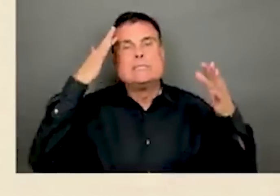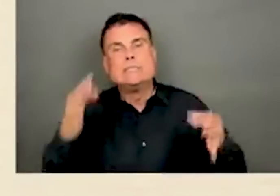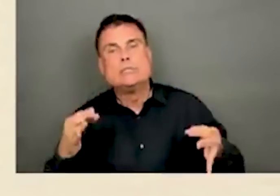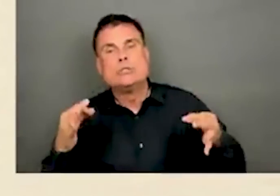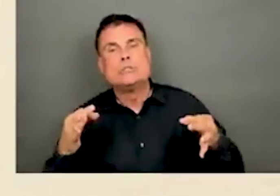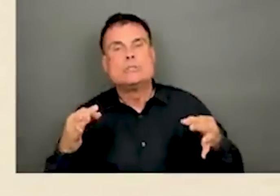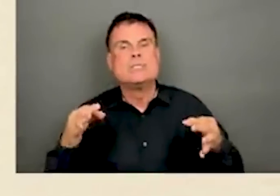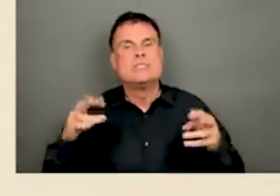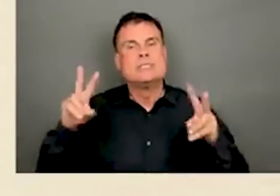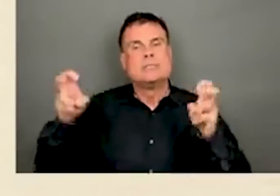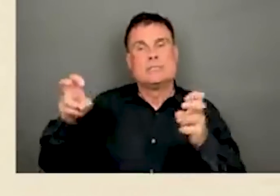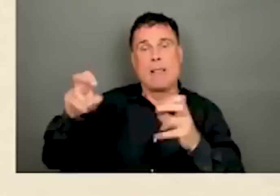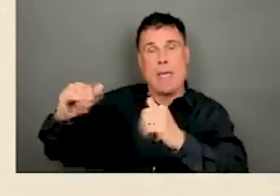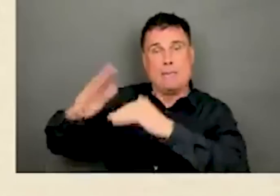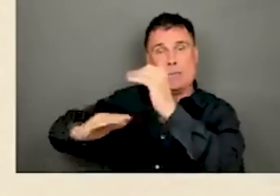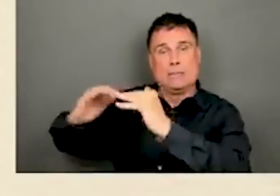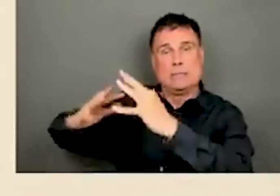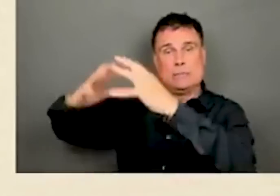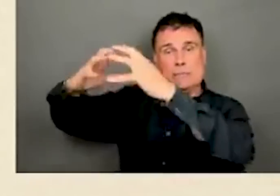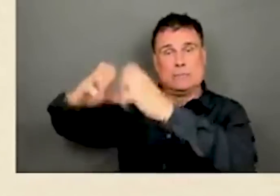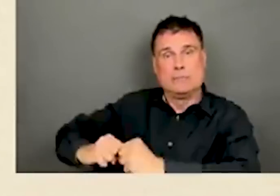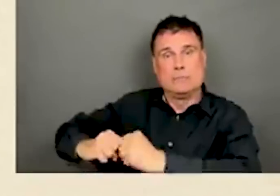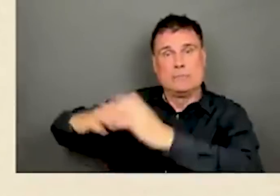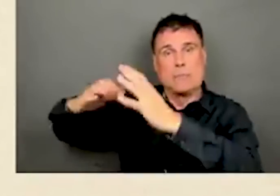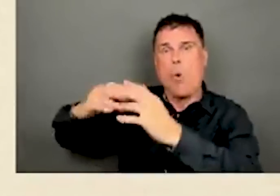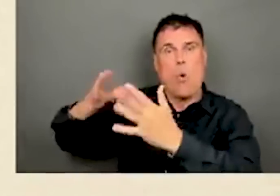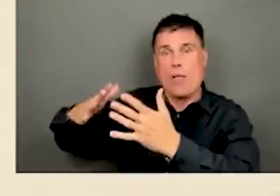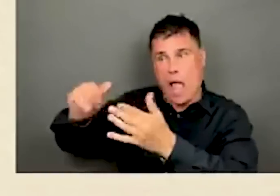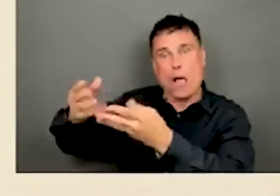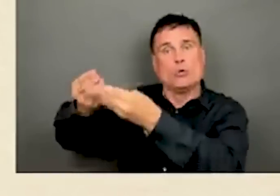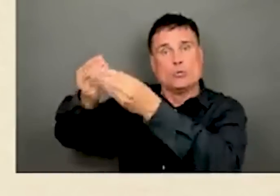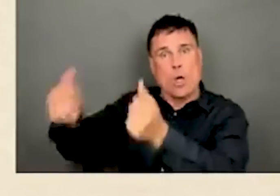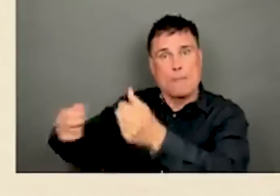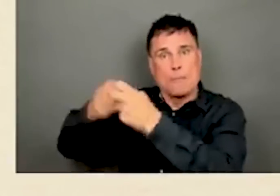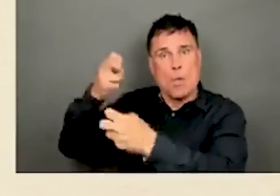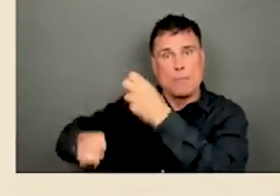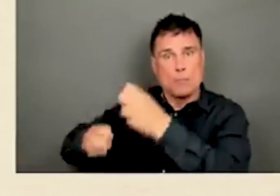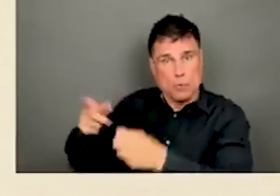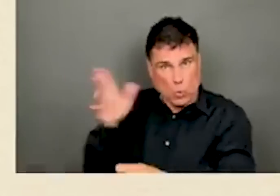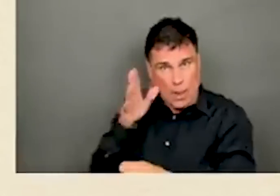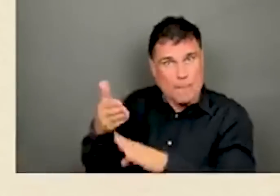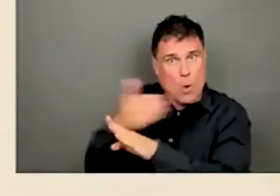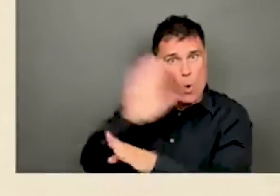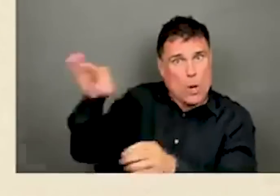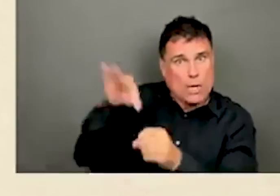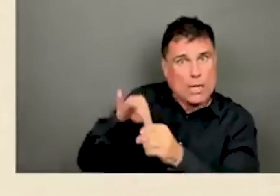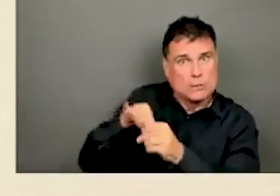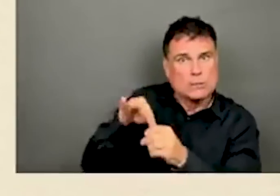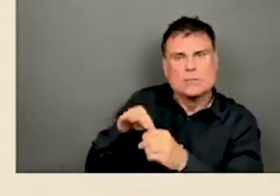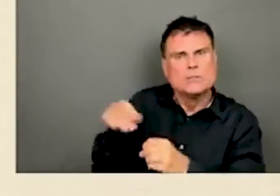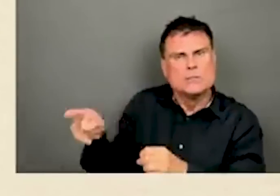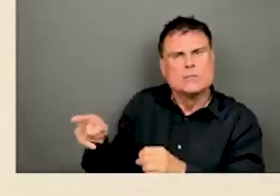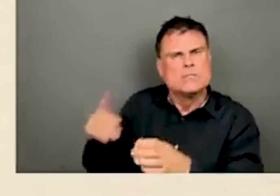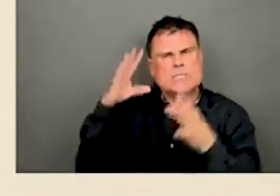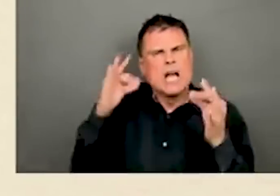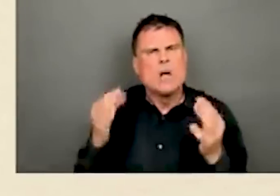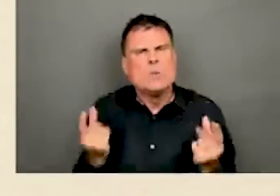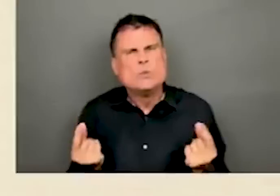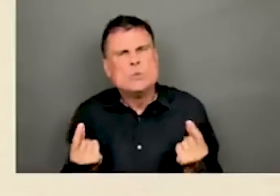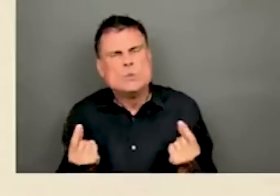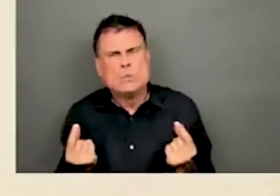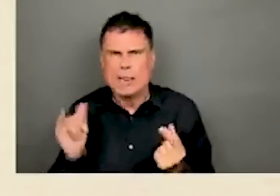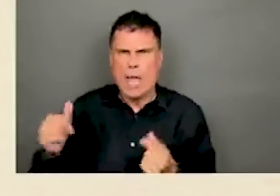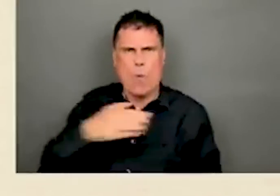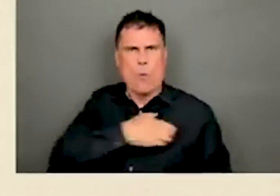part of the play at all? Were you considering this announcement while you were making that decision? I was thinking about